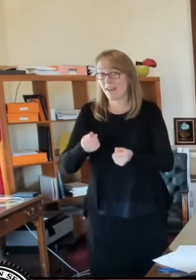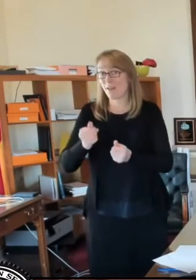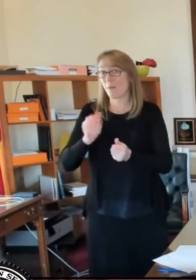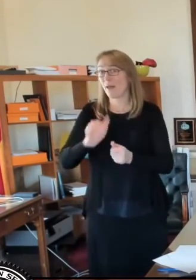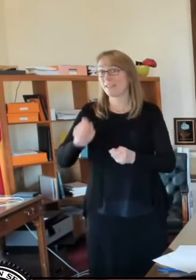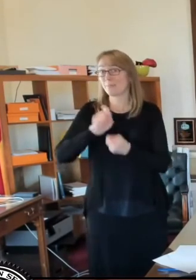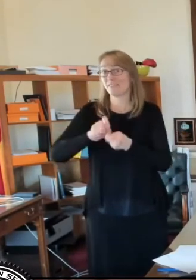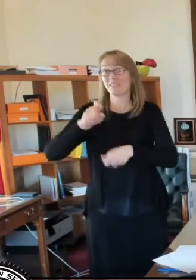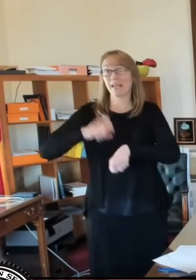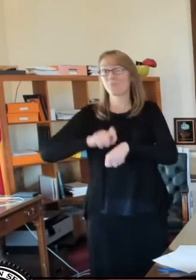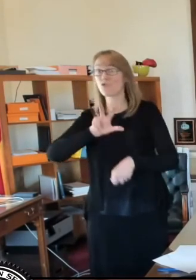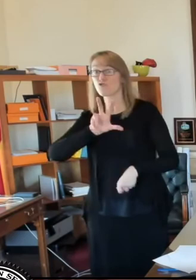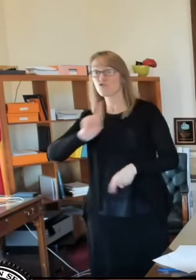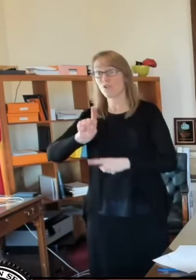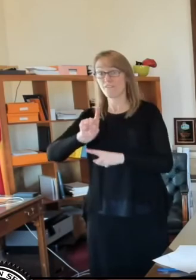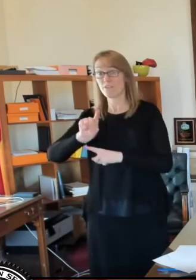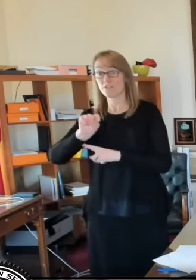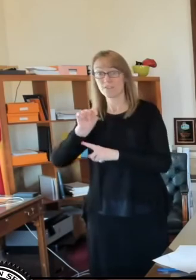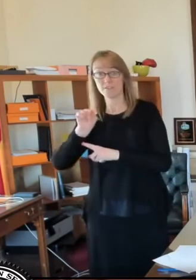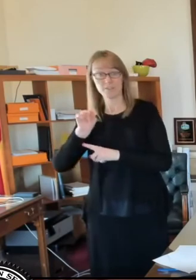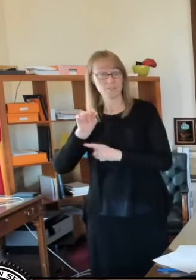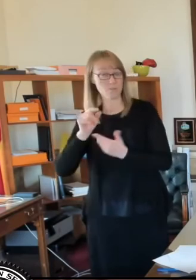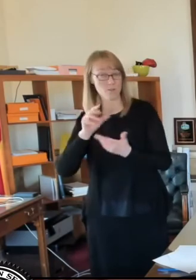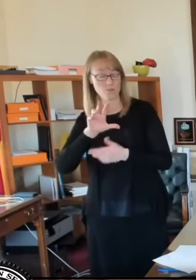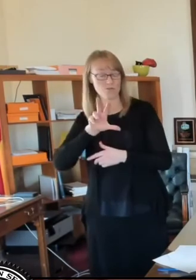be distributed past that date?